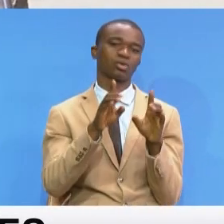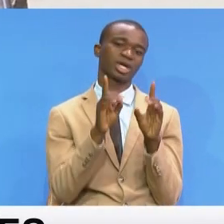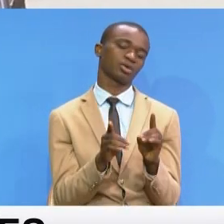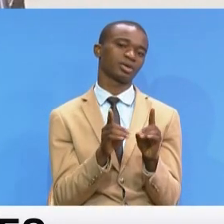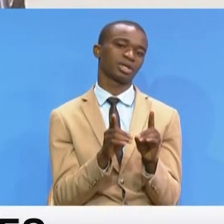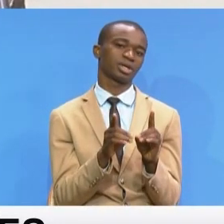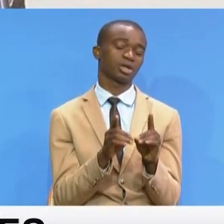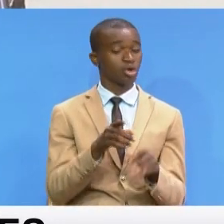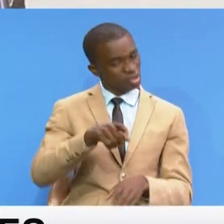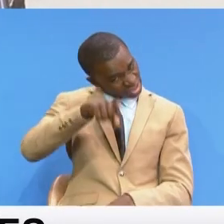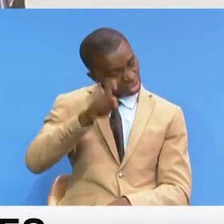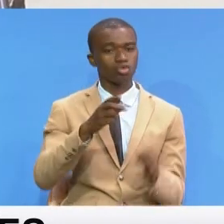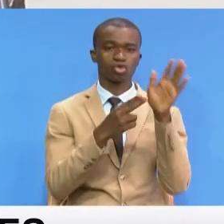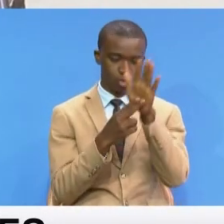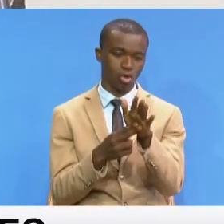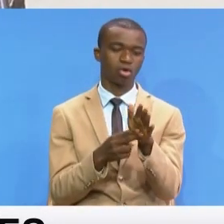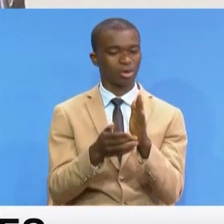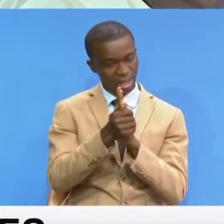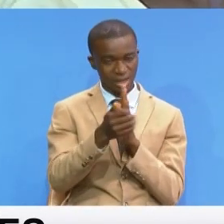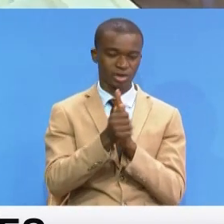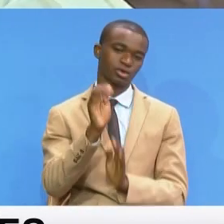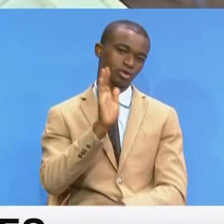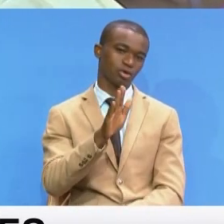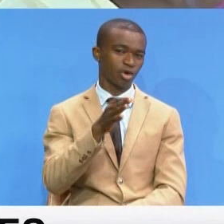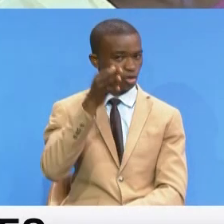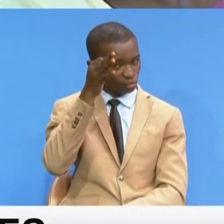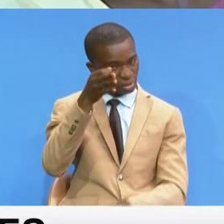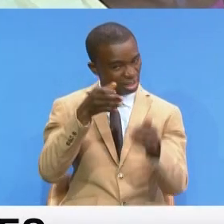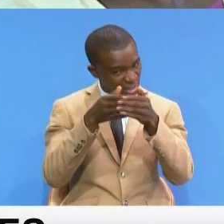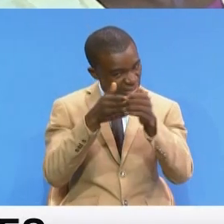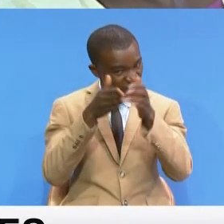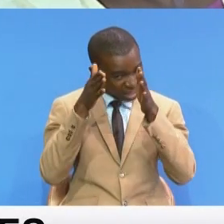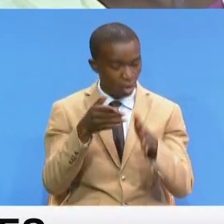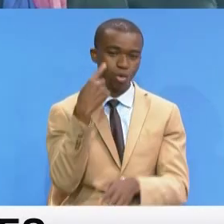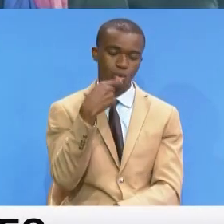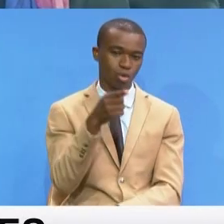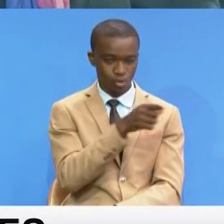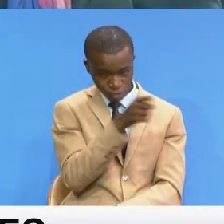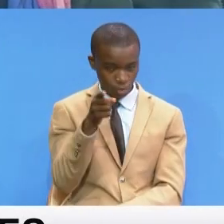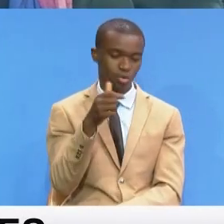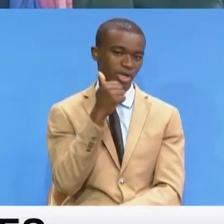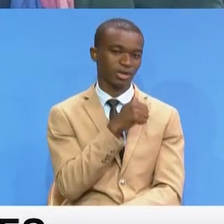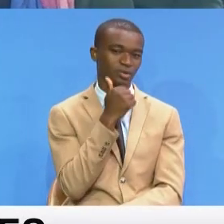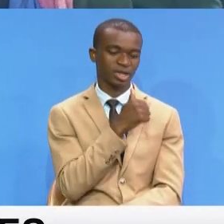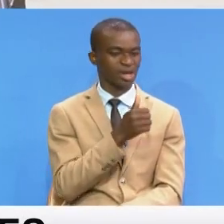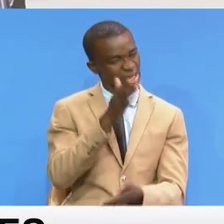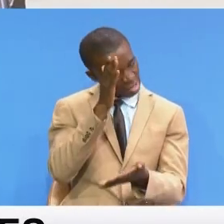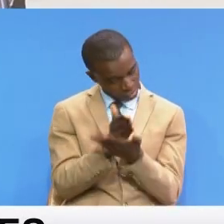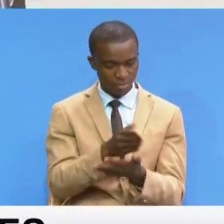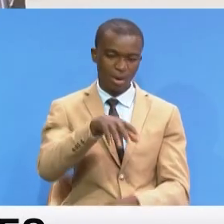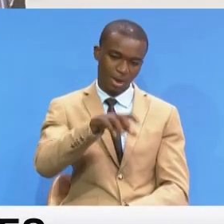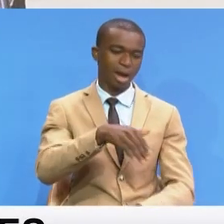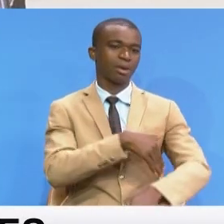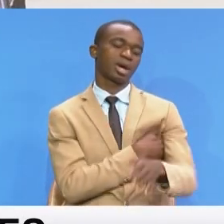talents, and to share out a future of your dreams. Ending child marriage is not